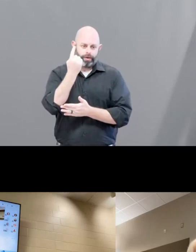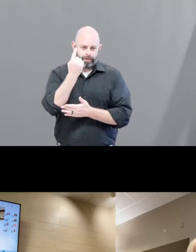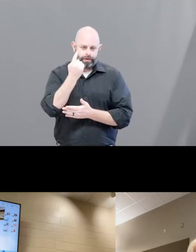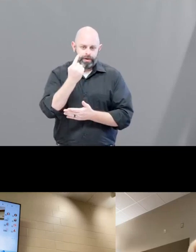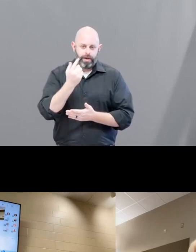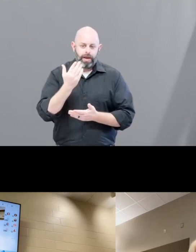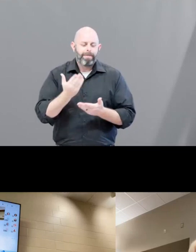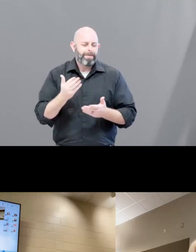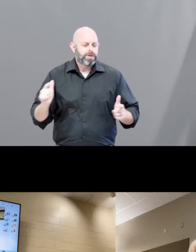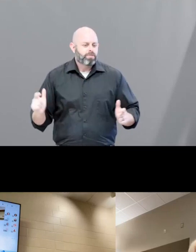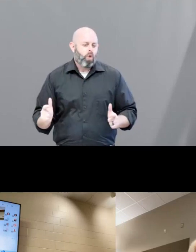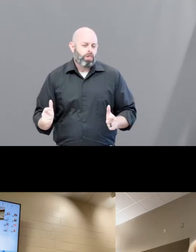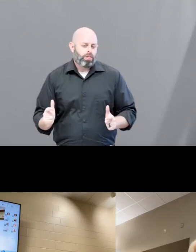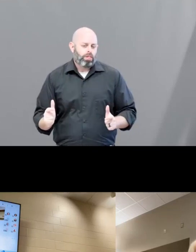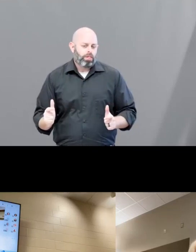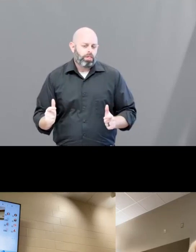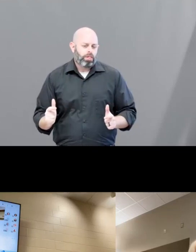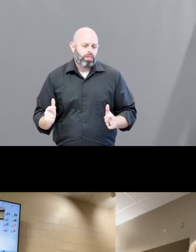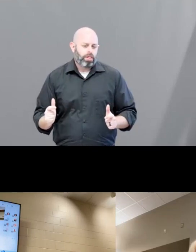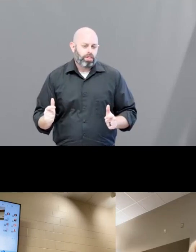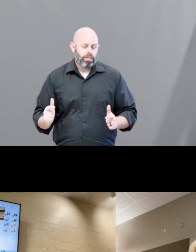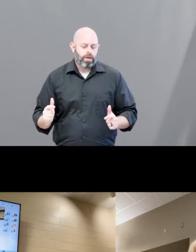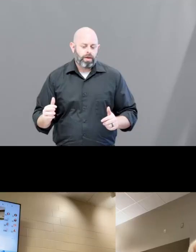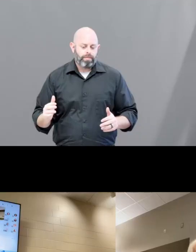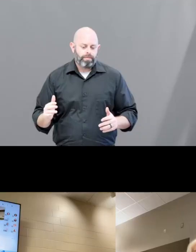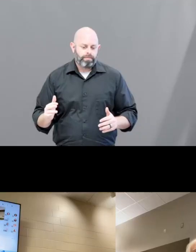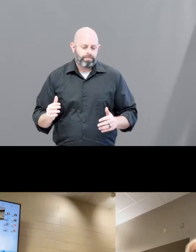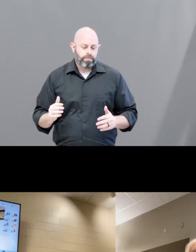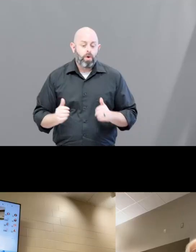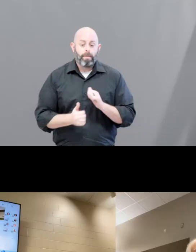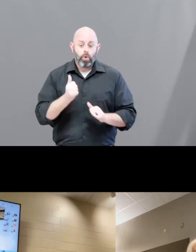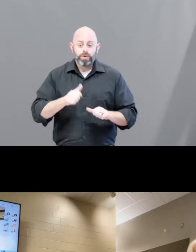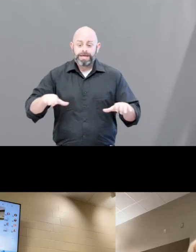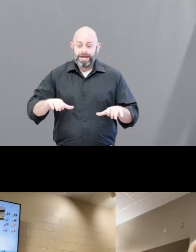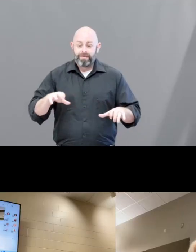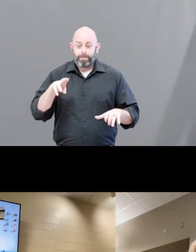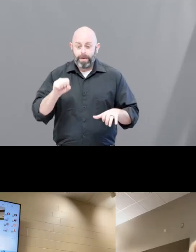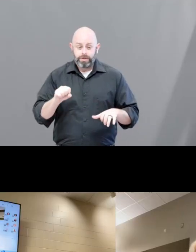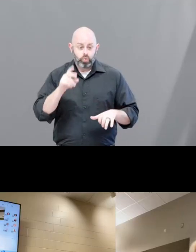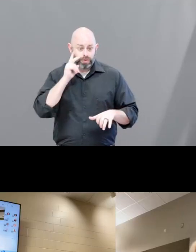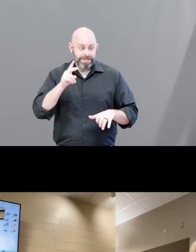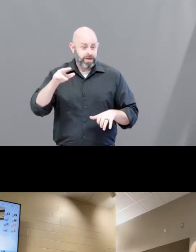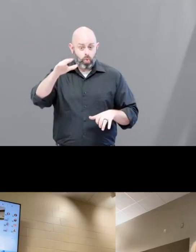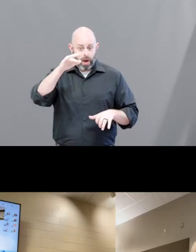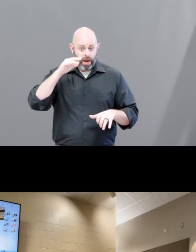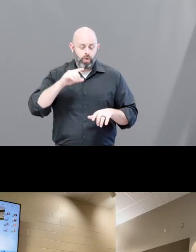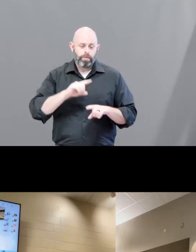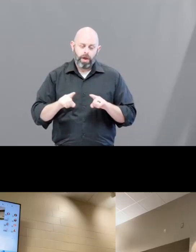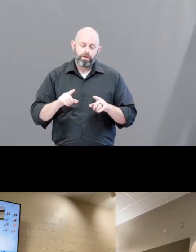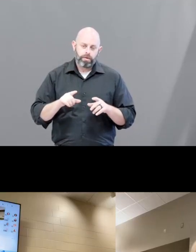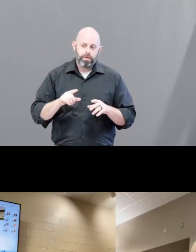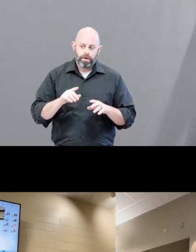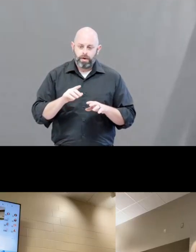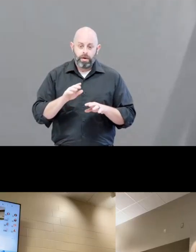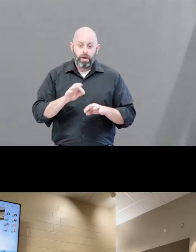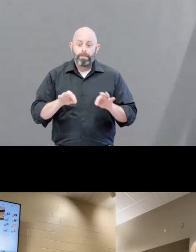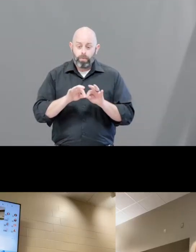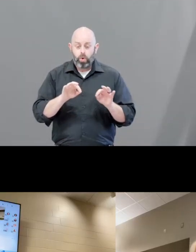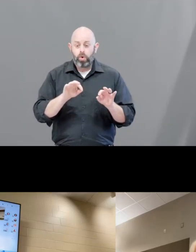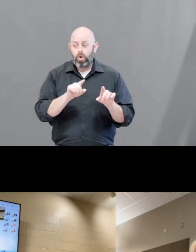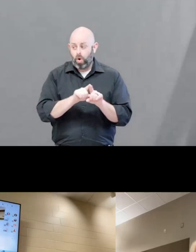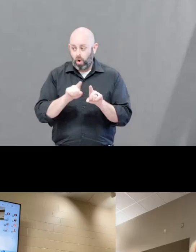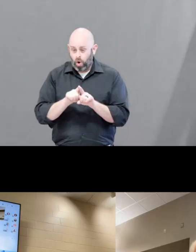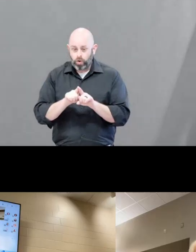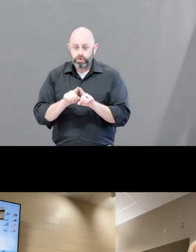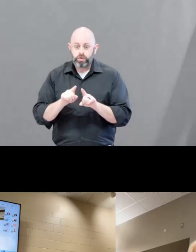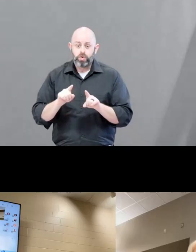maybe smaller than most of the activity buses you see running around. And it's important also that we don't have